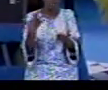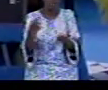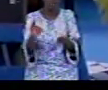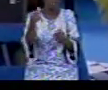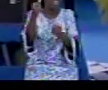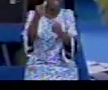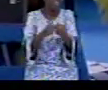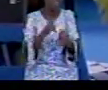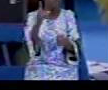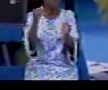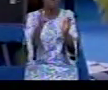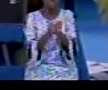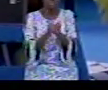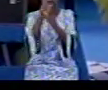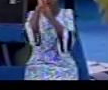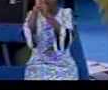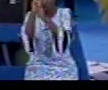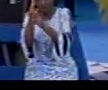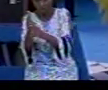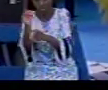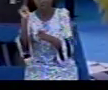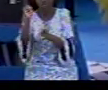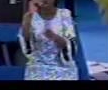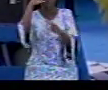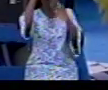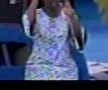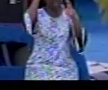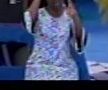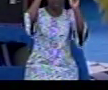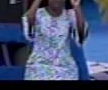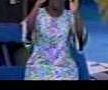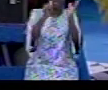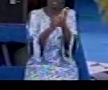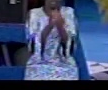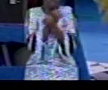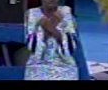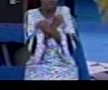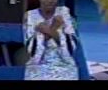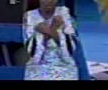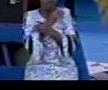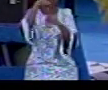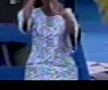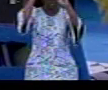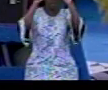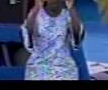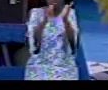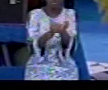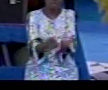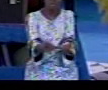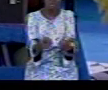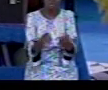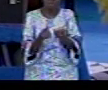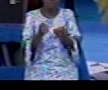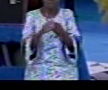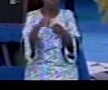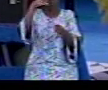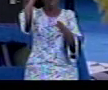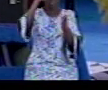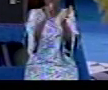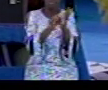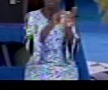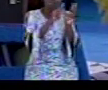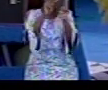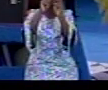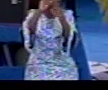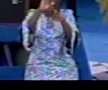that honors him, loves him, comes to him, looks up to